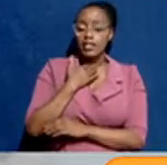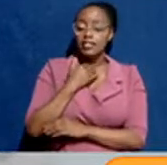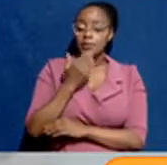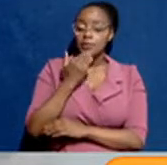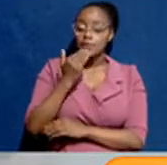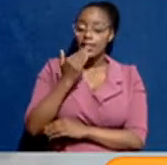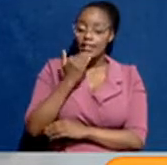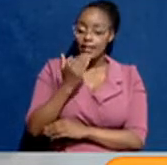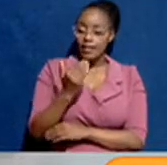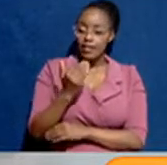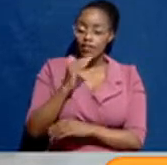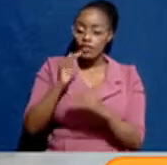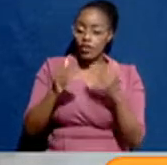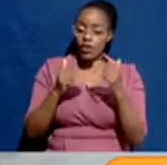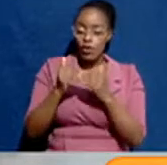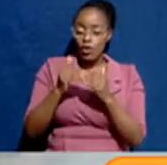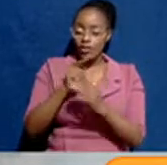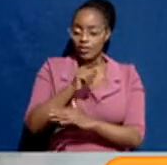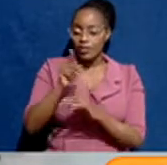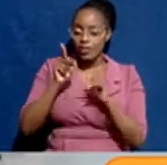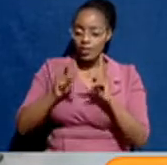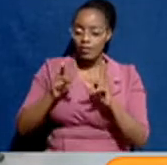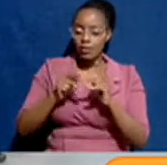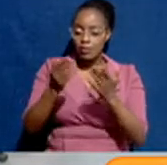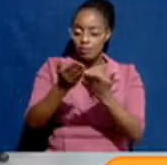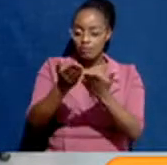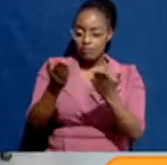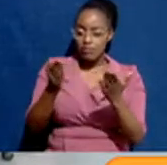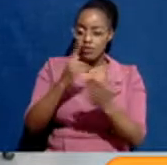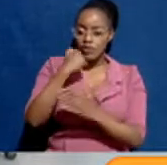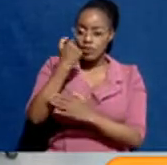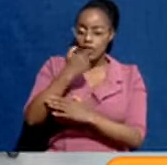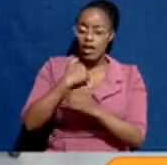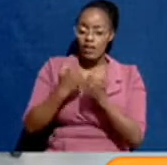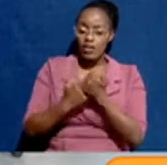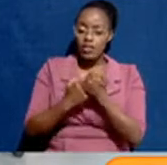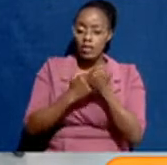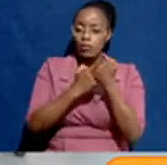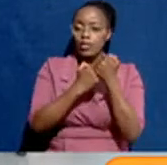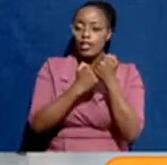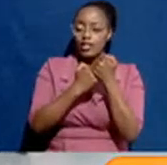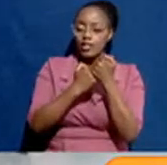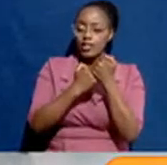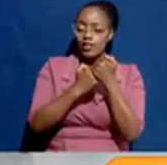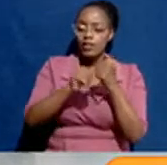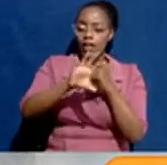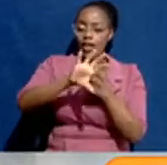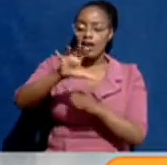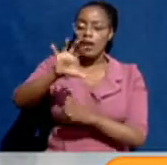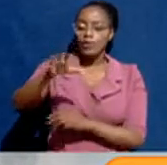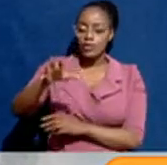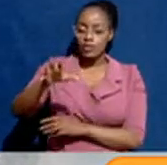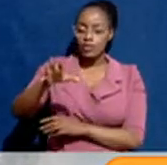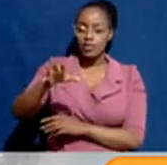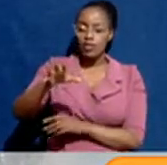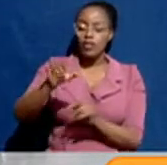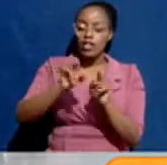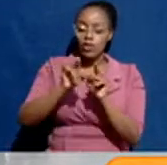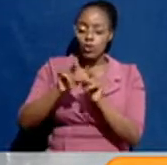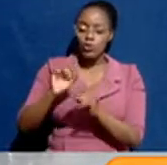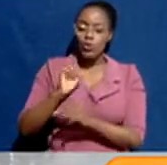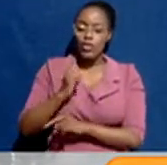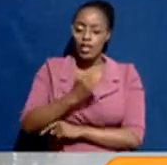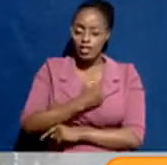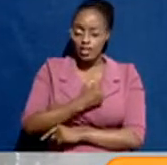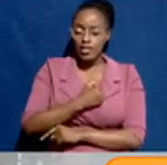thank all the players who have been supporting the counties and the Senate that